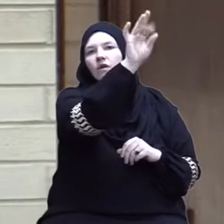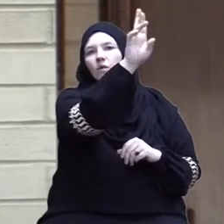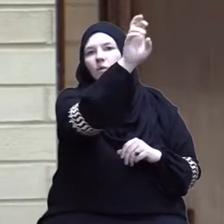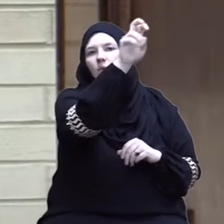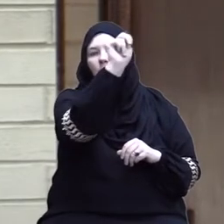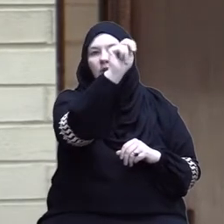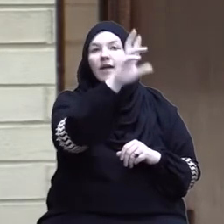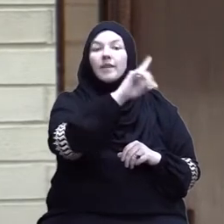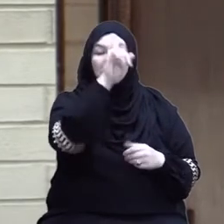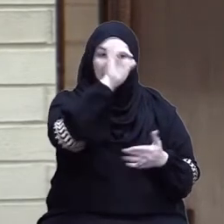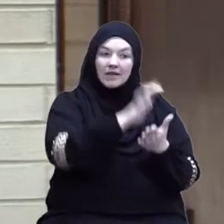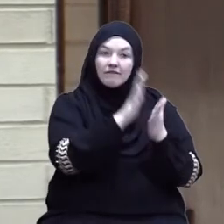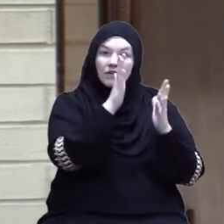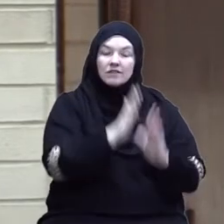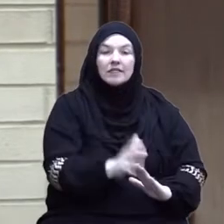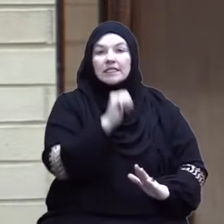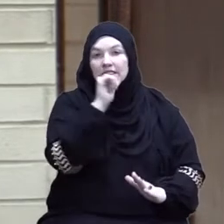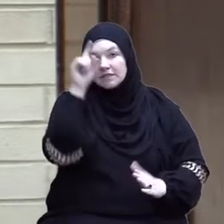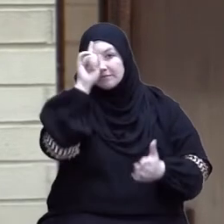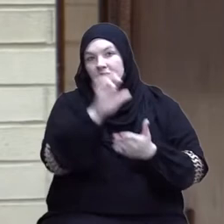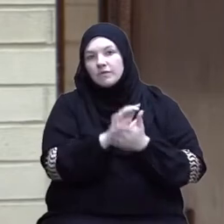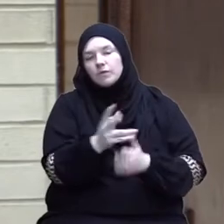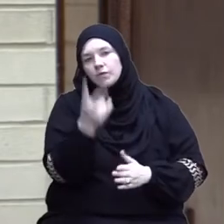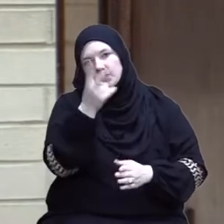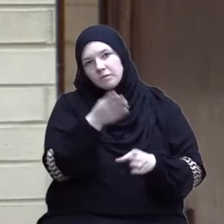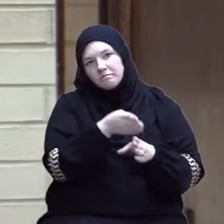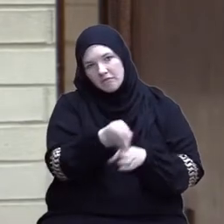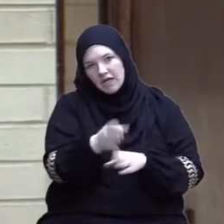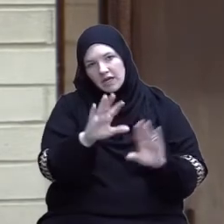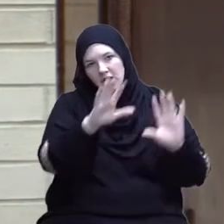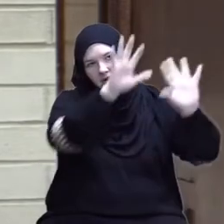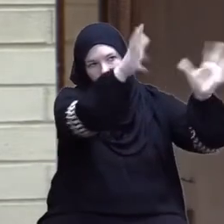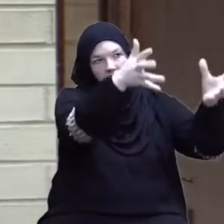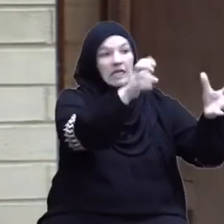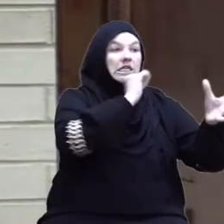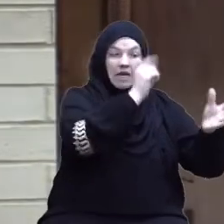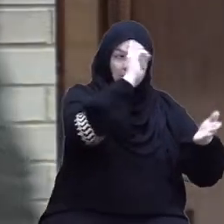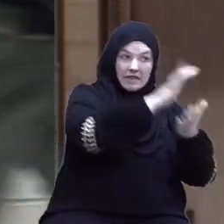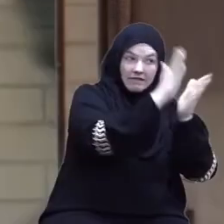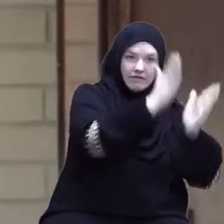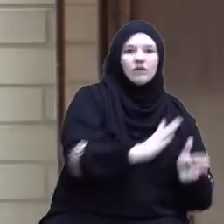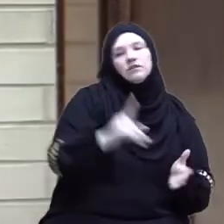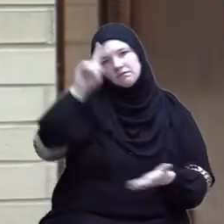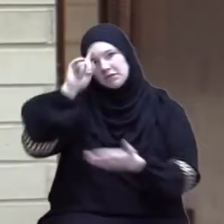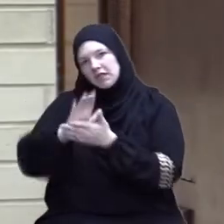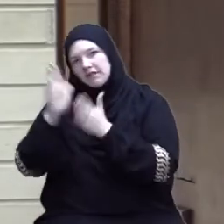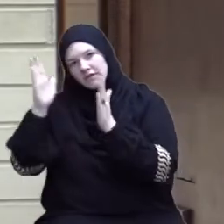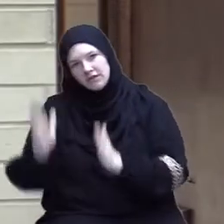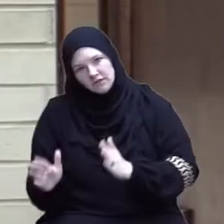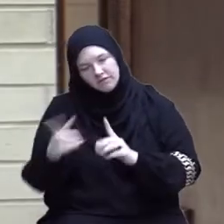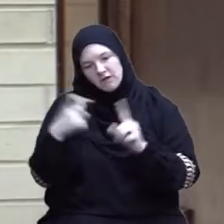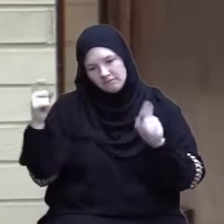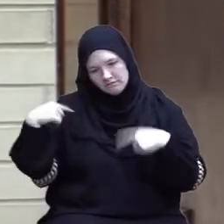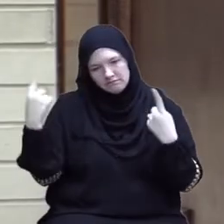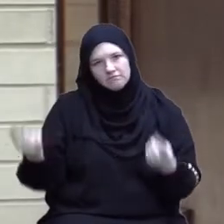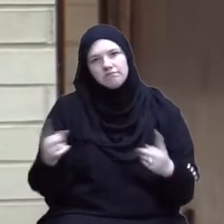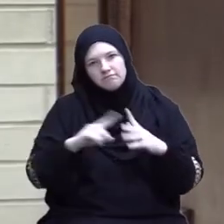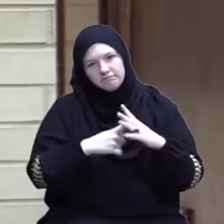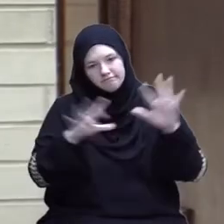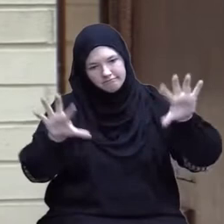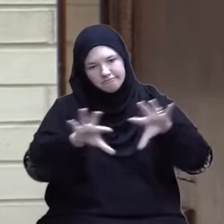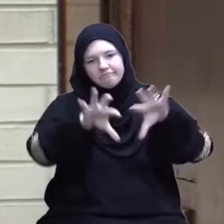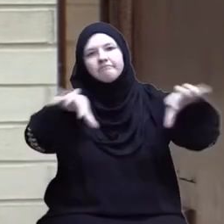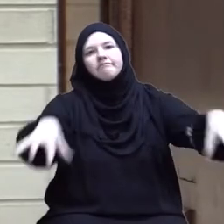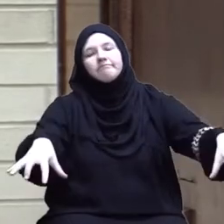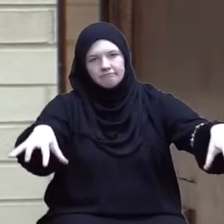believers and the disbelievers are the two main categories, as you will see from the beginning.